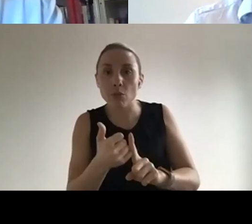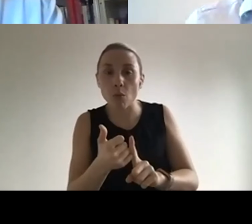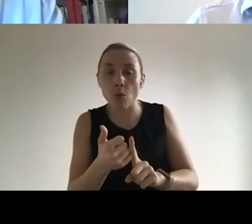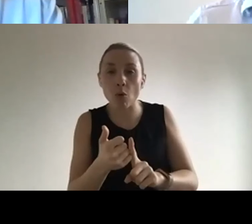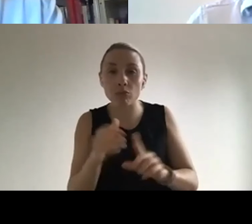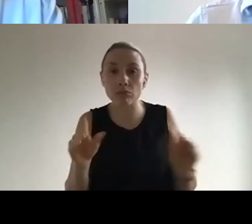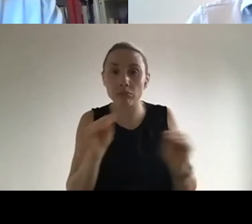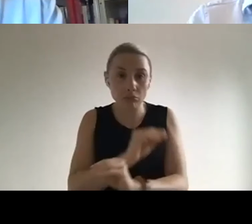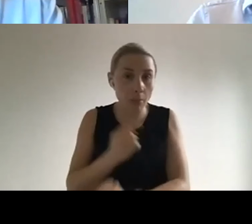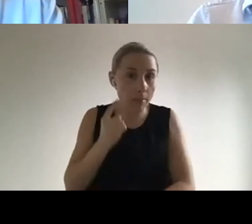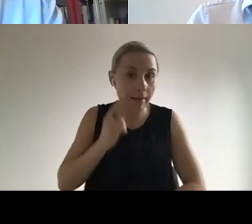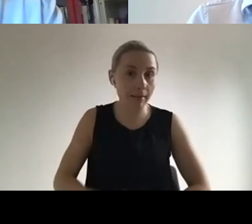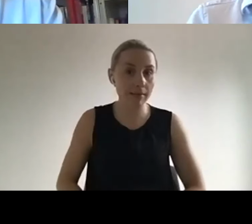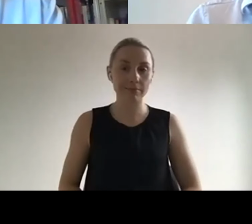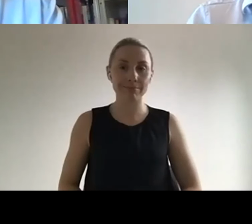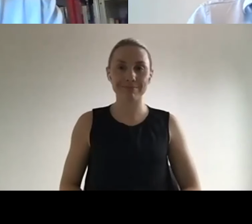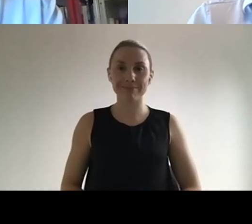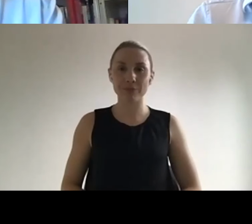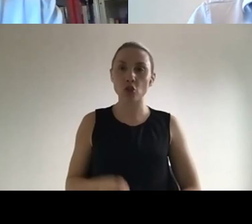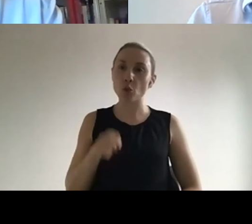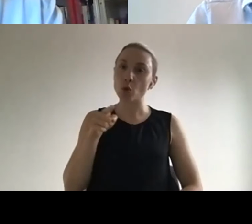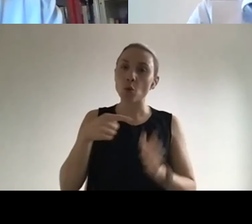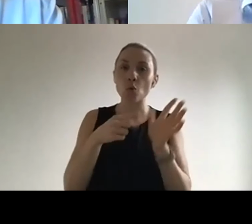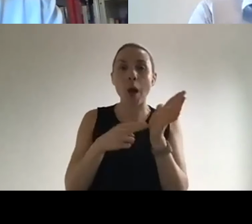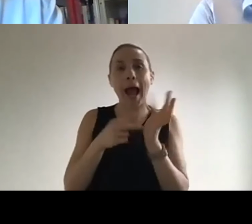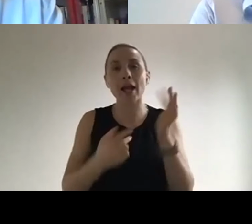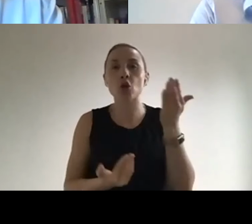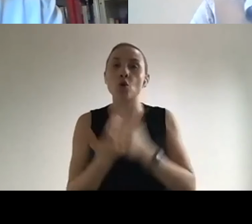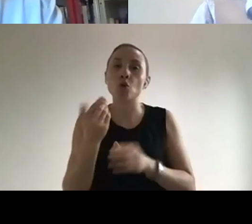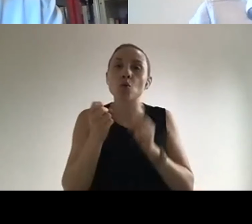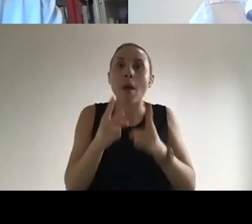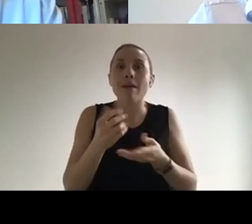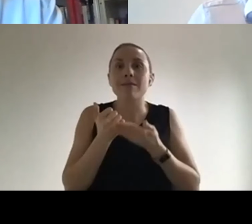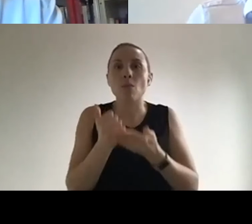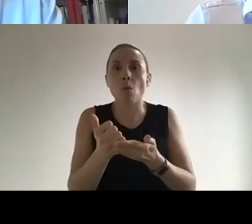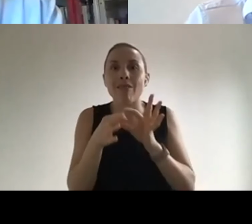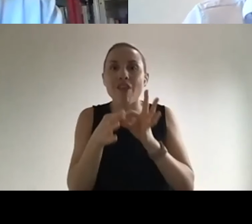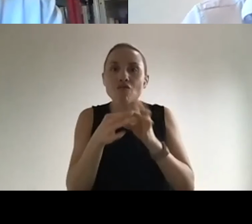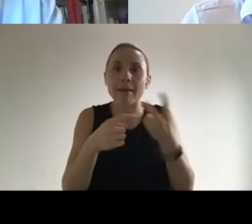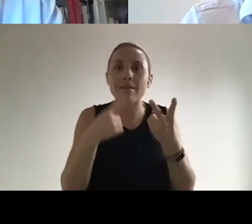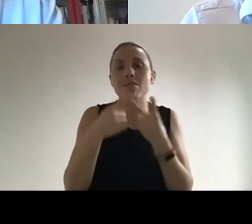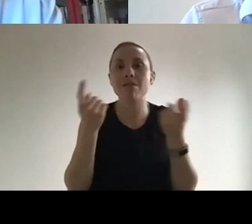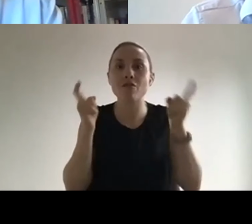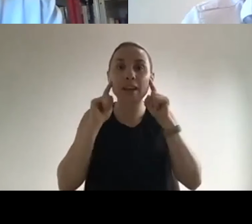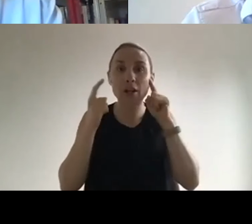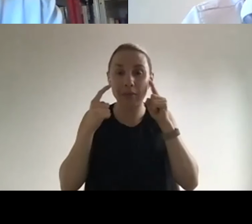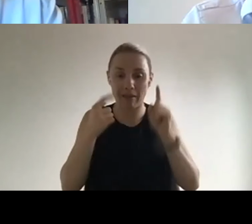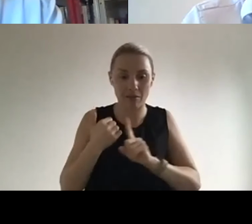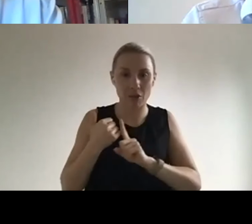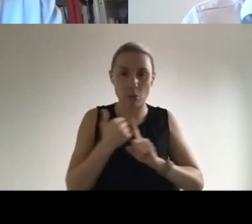of view on how do you see novel therapeutics and hearing aids? You know, are they going to be working together, or do you think one's going to replace the other in the